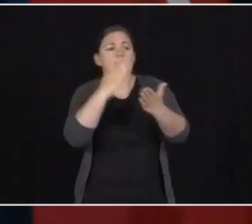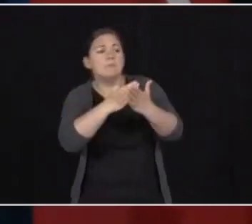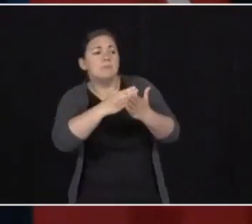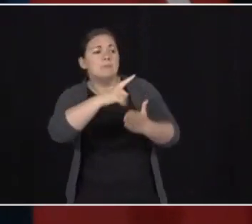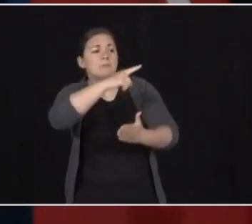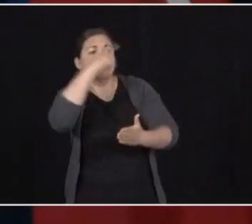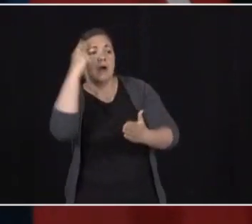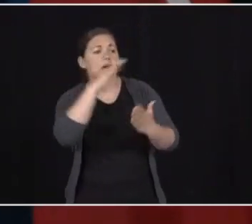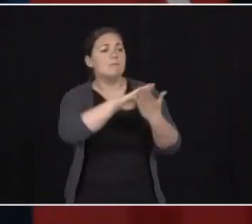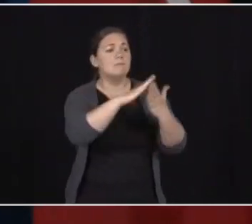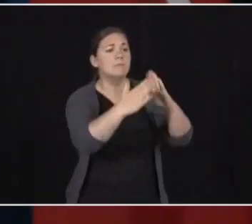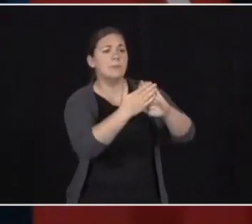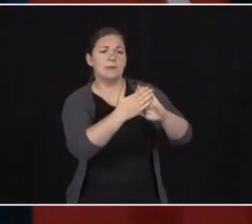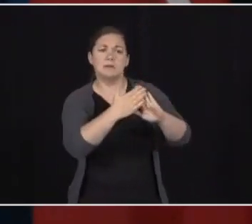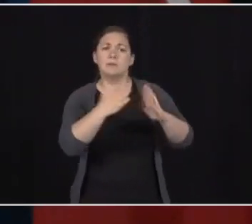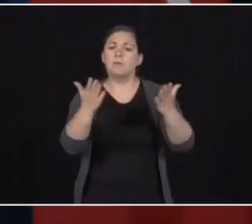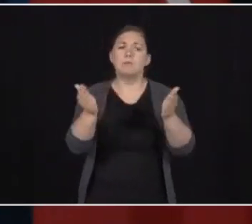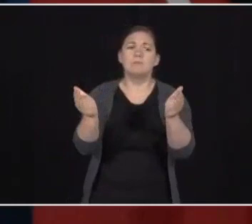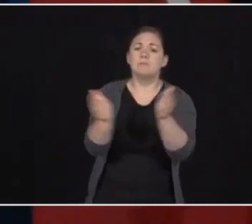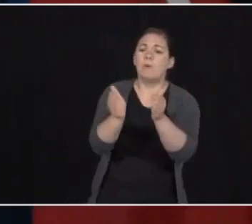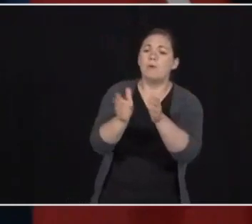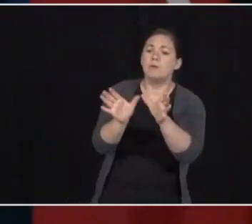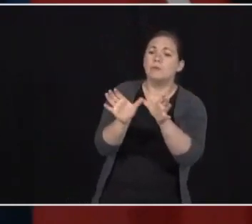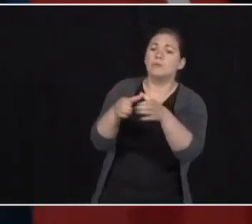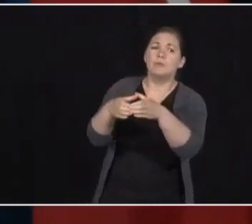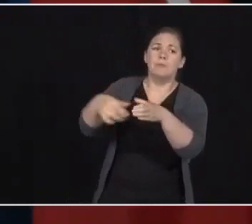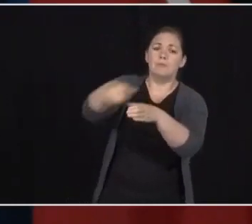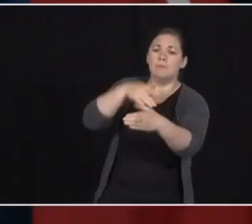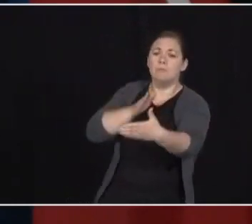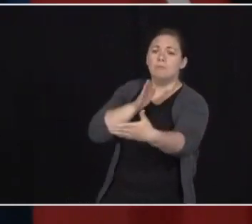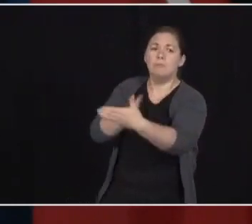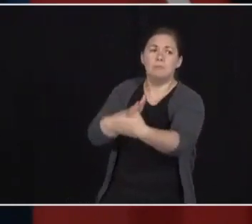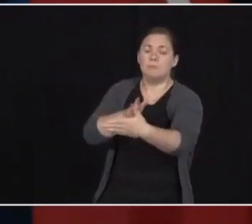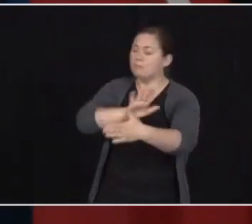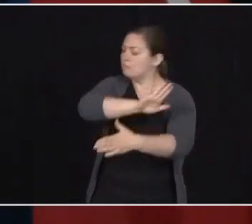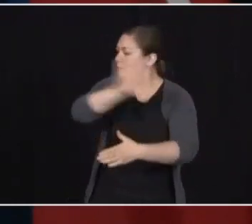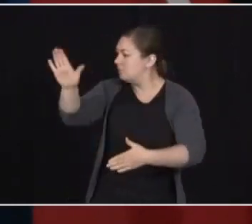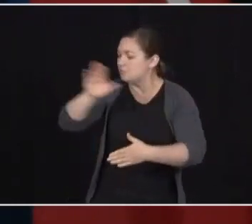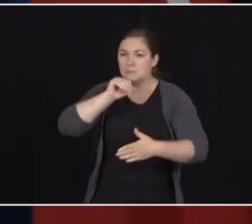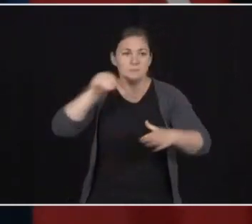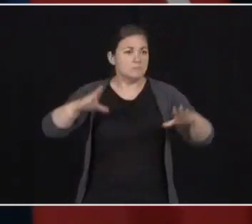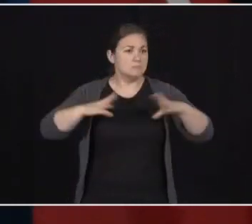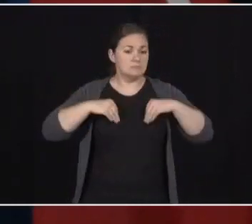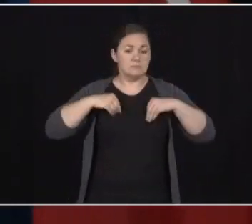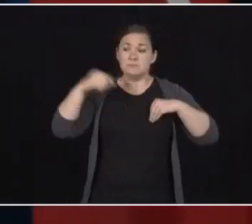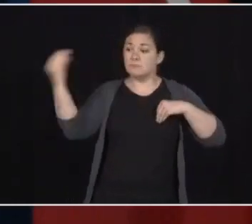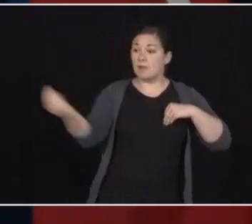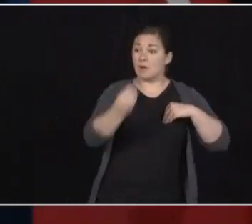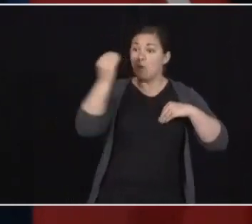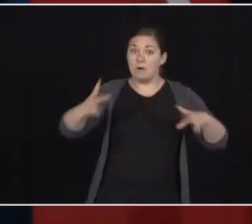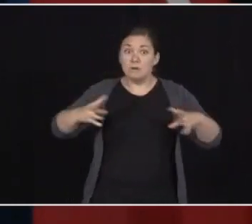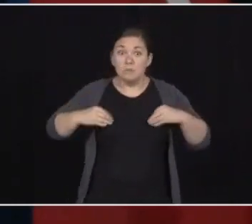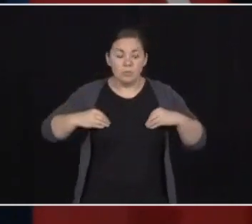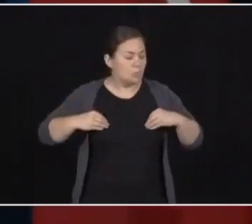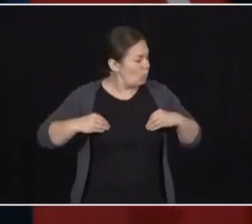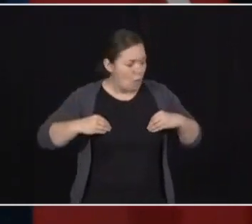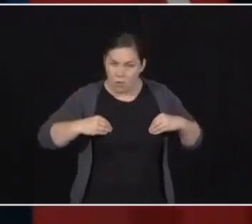minority group. I just won't stand for it, and we won't stand for it as a